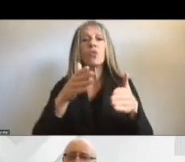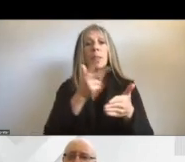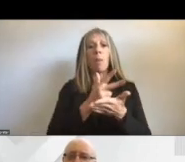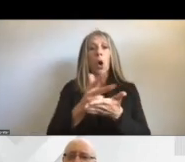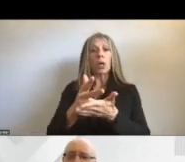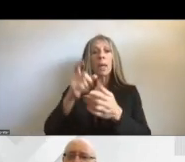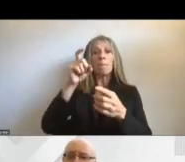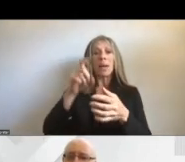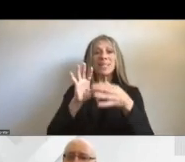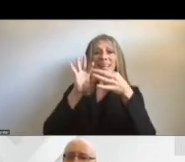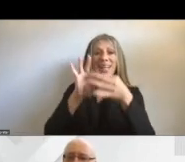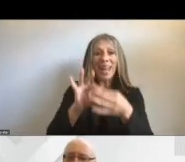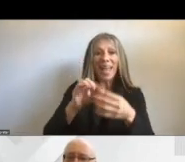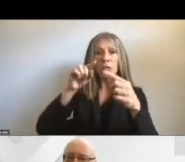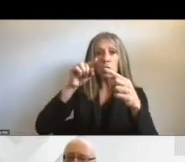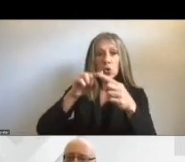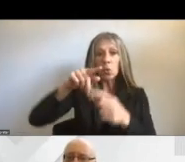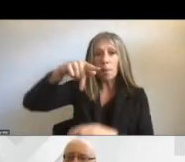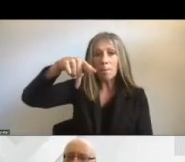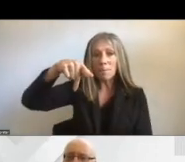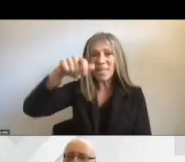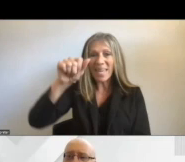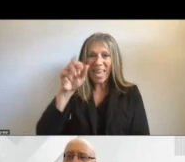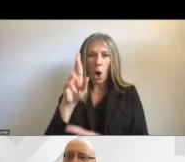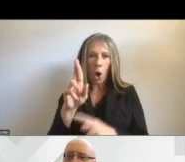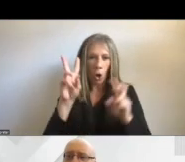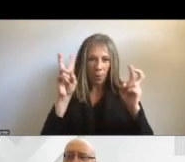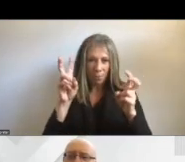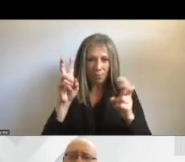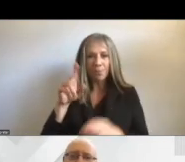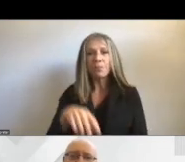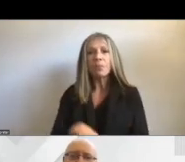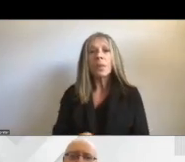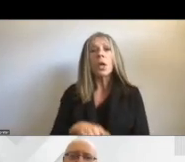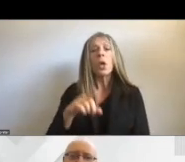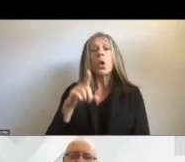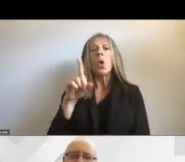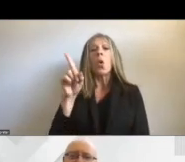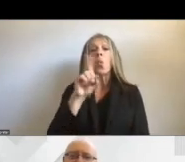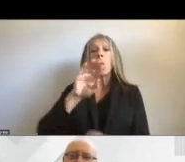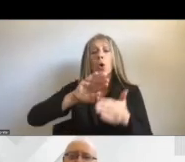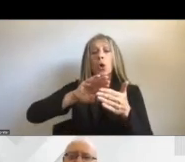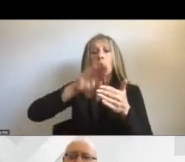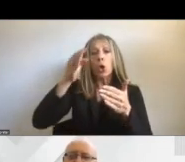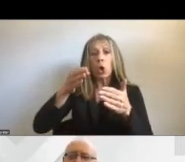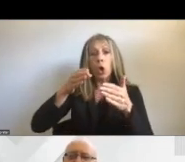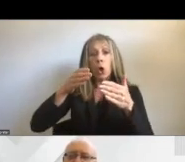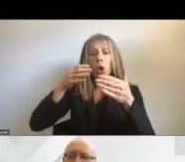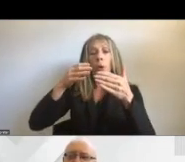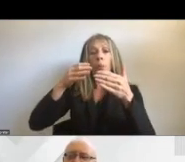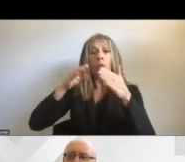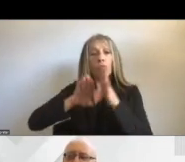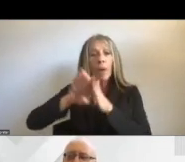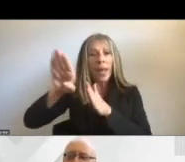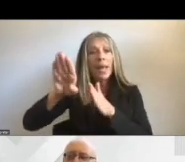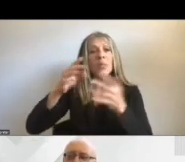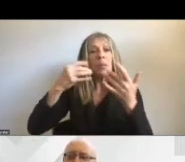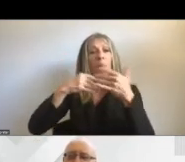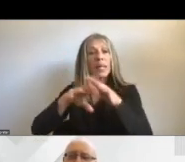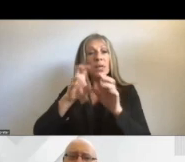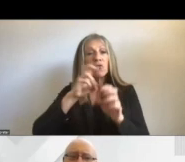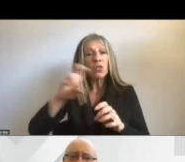boarding, this is what we're talking about here, is level boarding. The slope of the boarding platform measured parallel to the track or street must